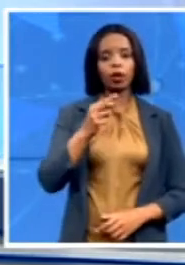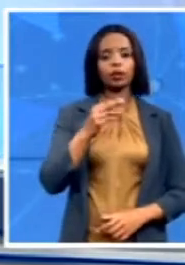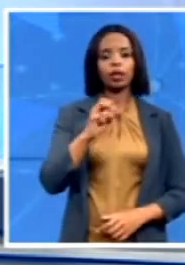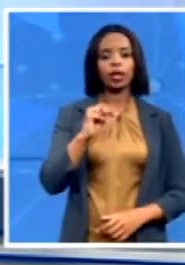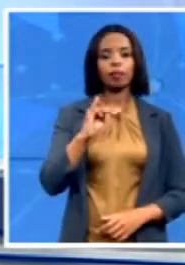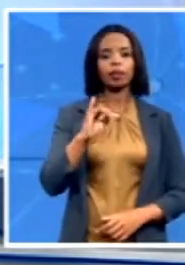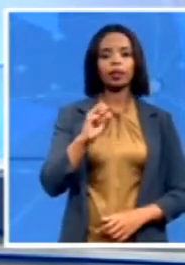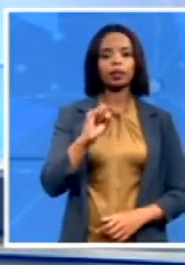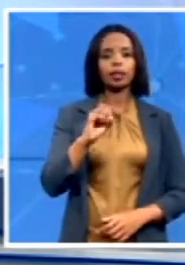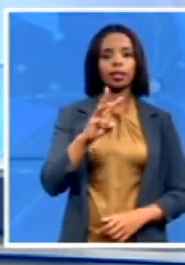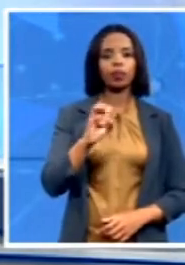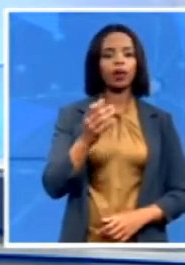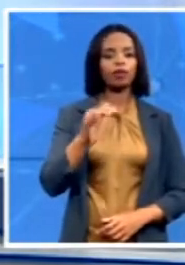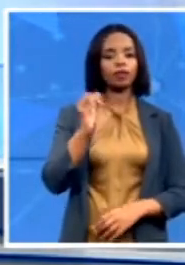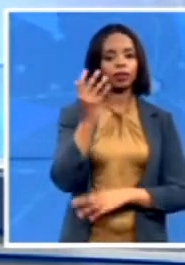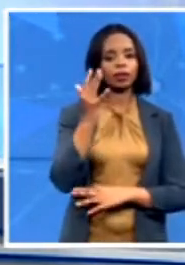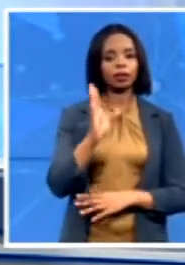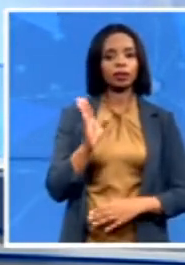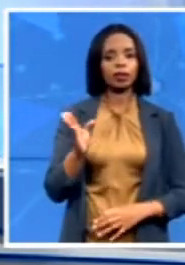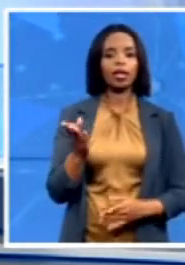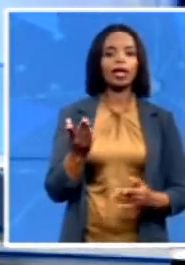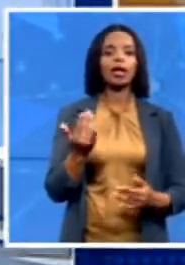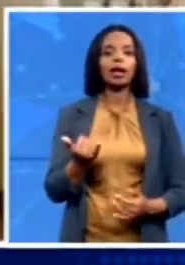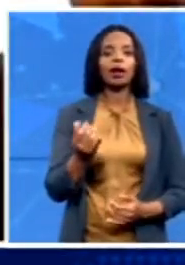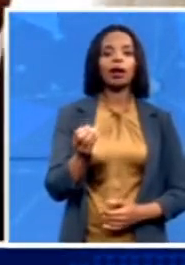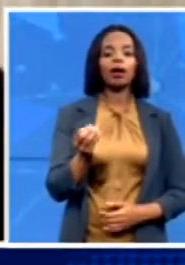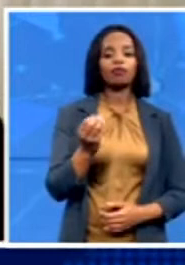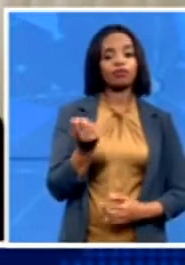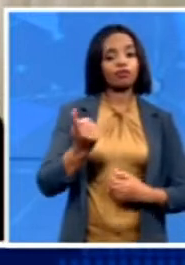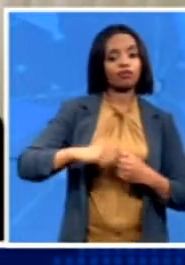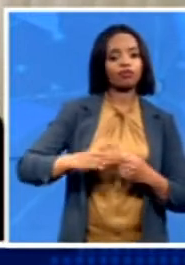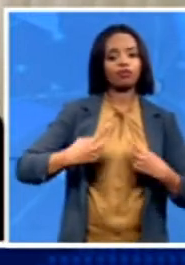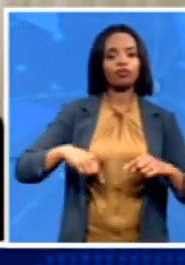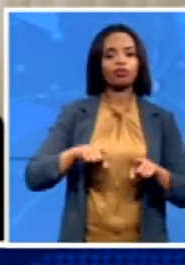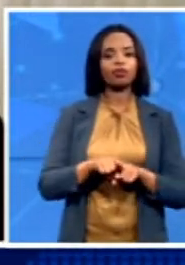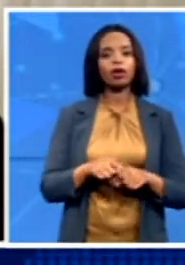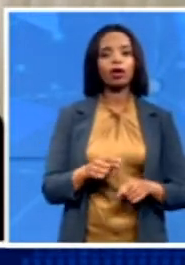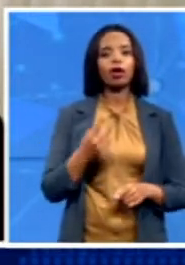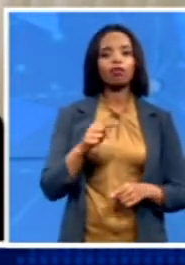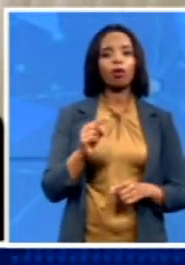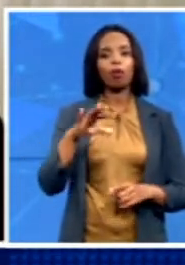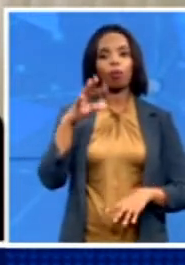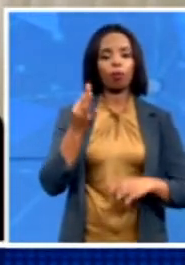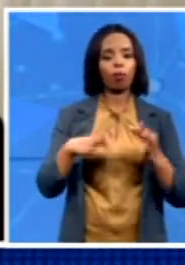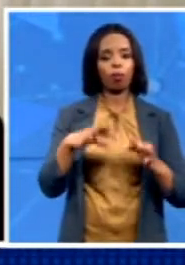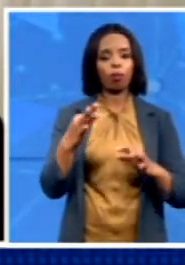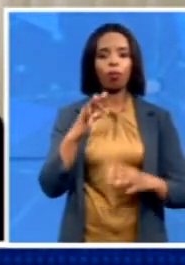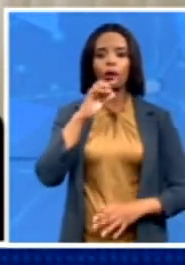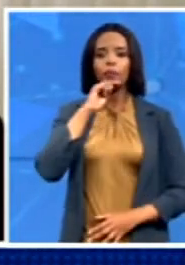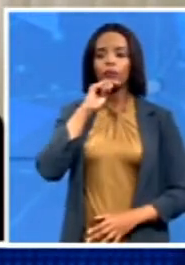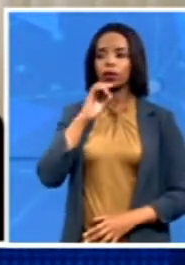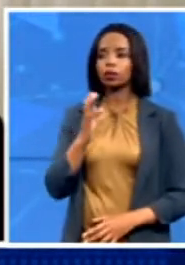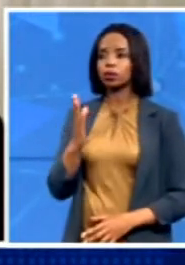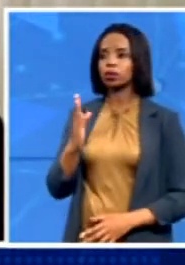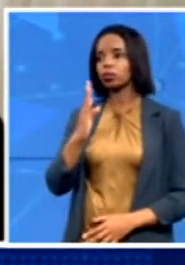with Ntiyiso Consulting, and he joins us now for some analysis. A very good morning, afternoon to you, Mr.